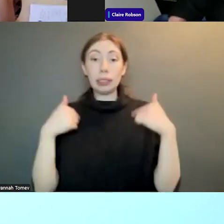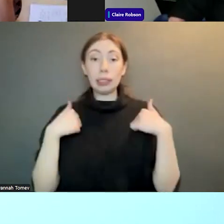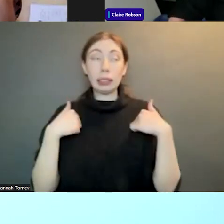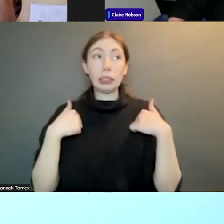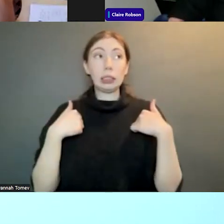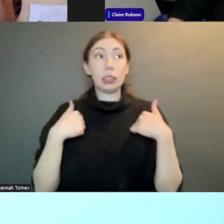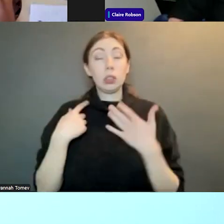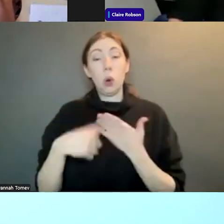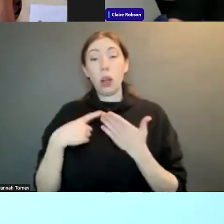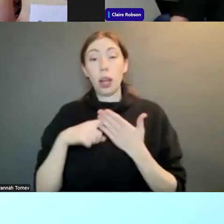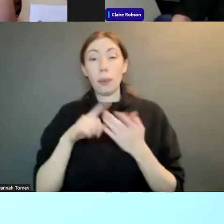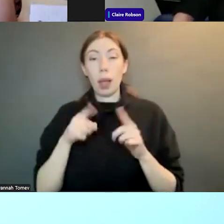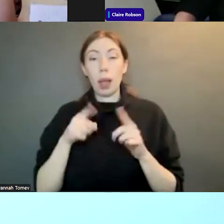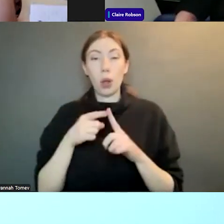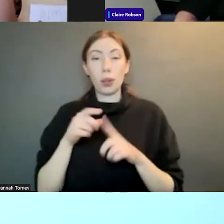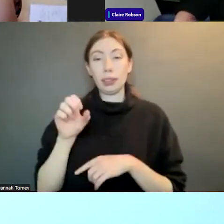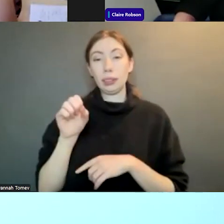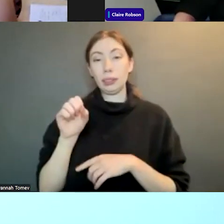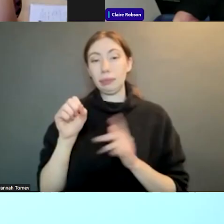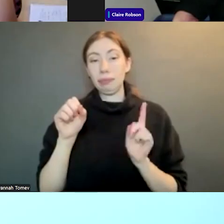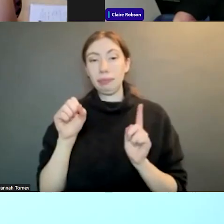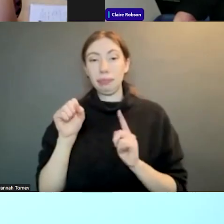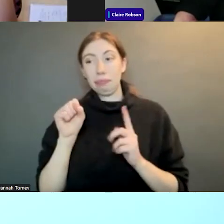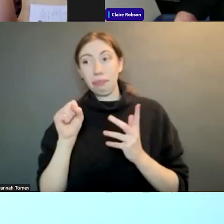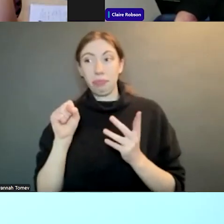want Gloria on my case, from